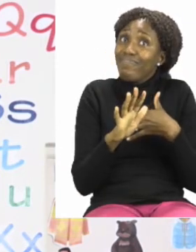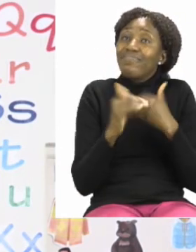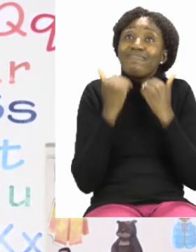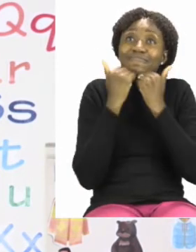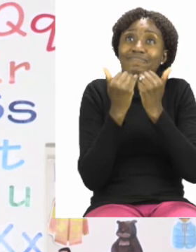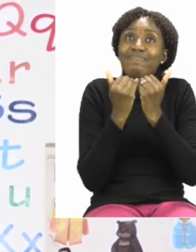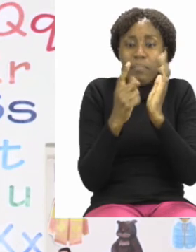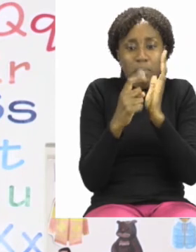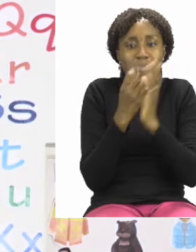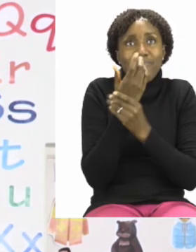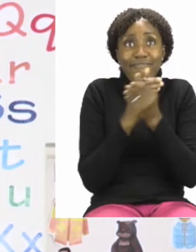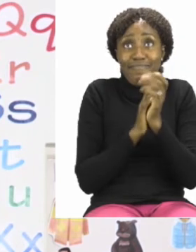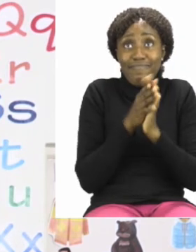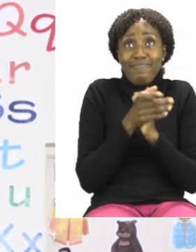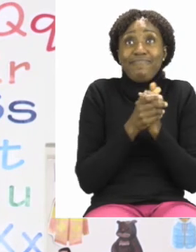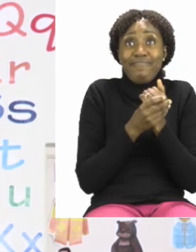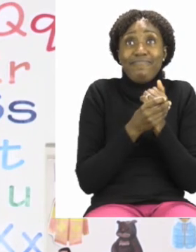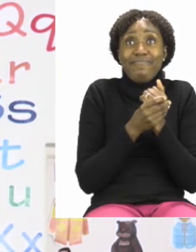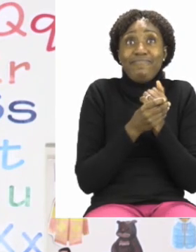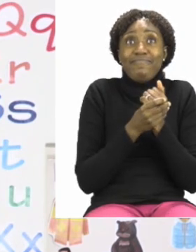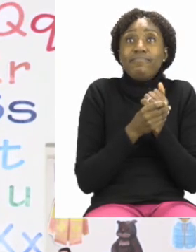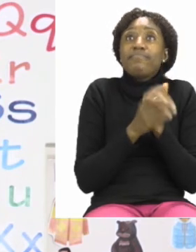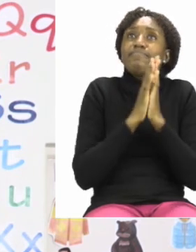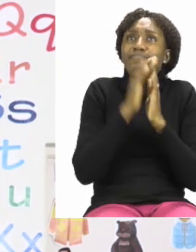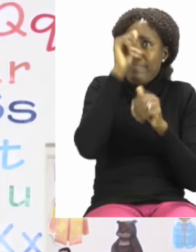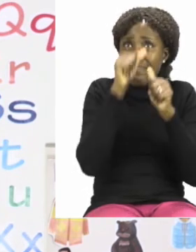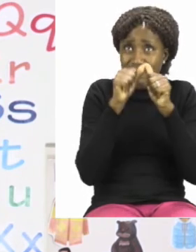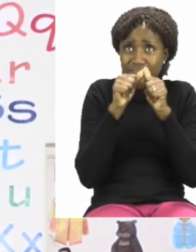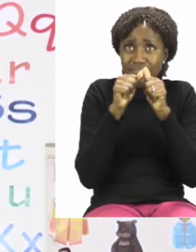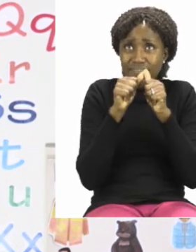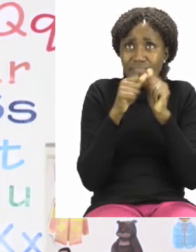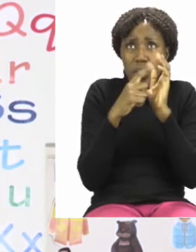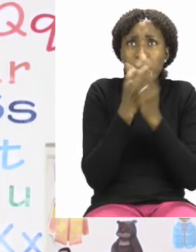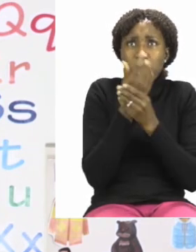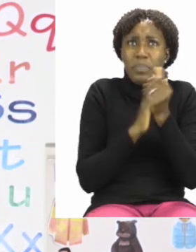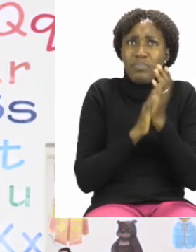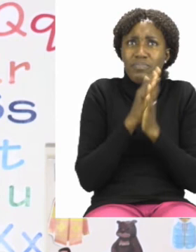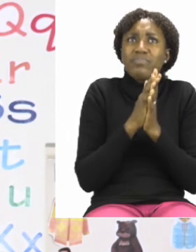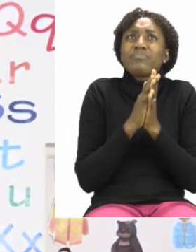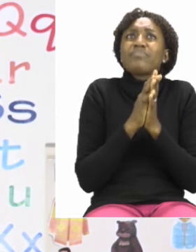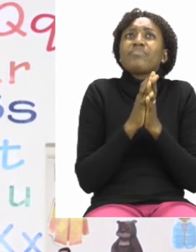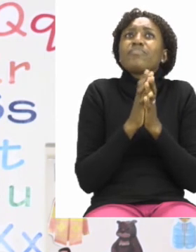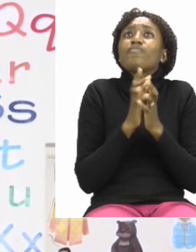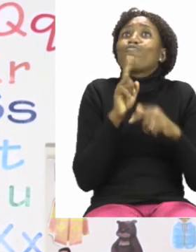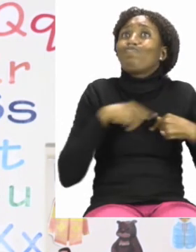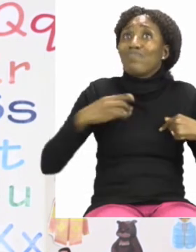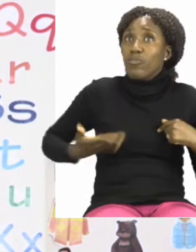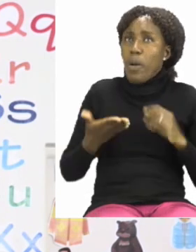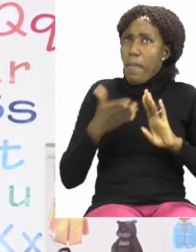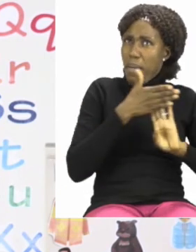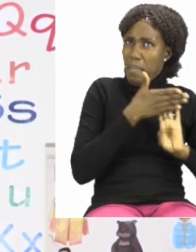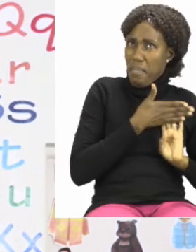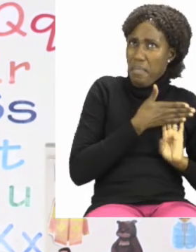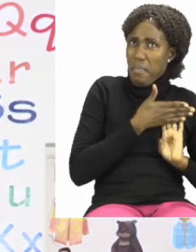us to sanitize. Remember, when we sanitize, boys and girls, we are trying to stay safe, away